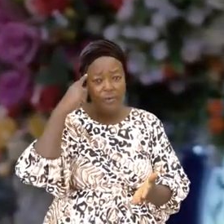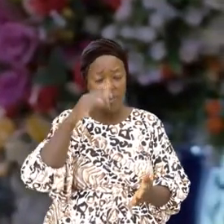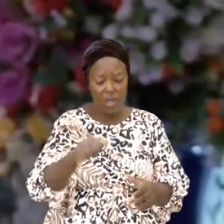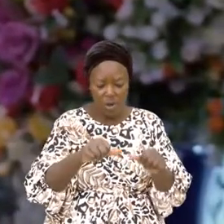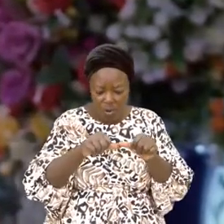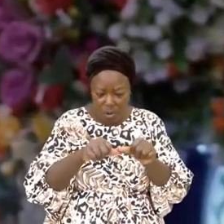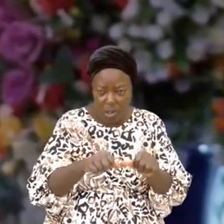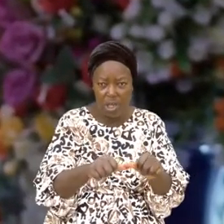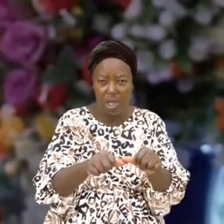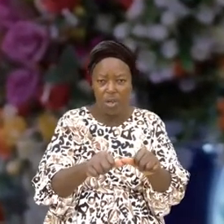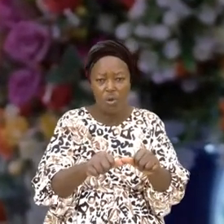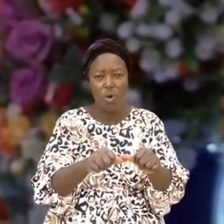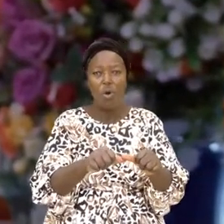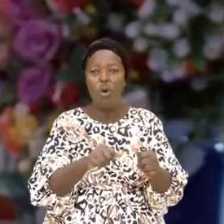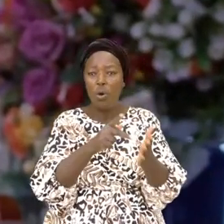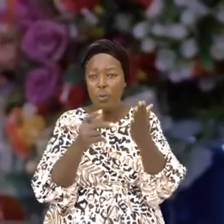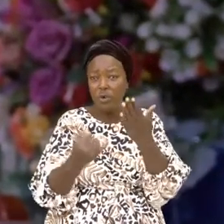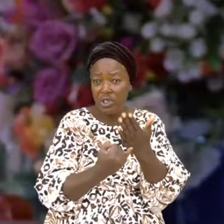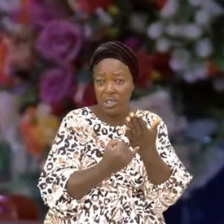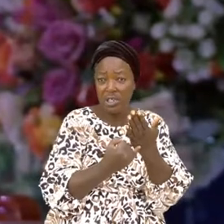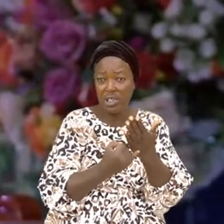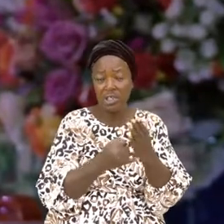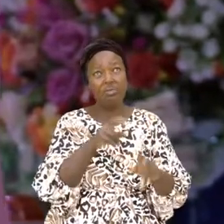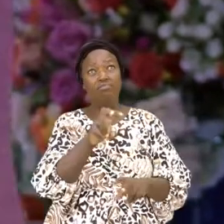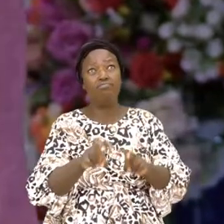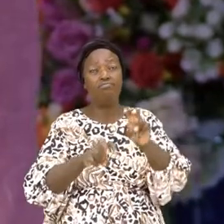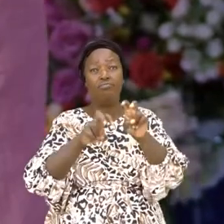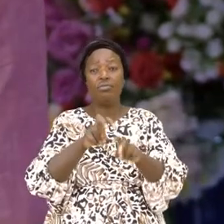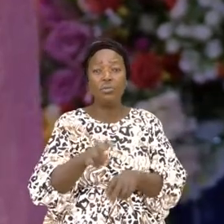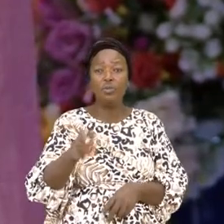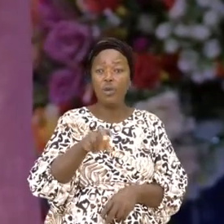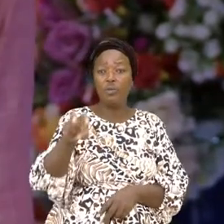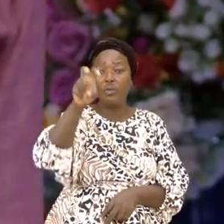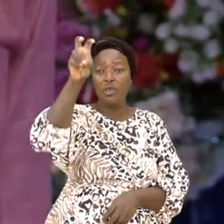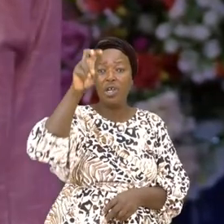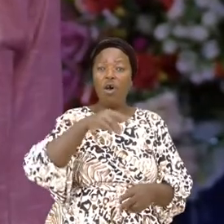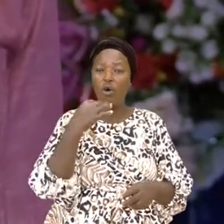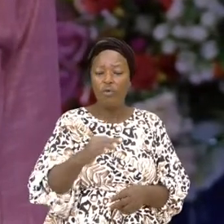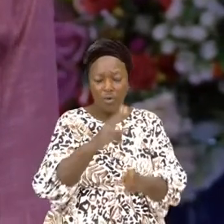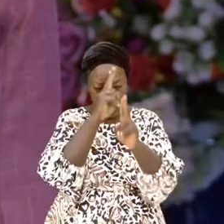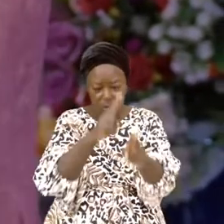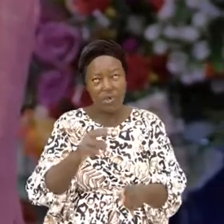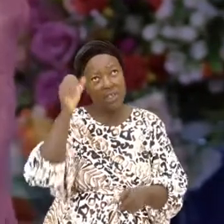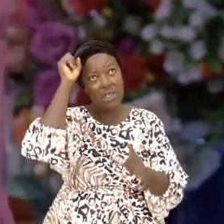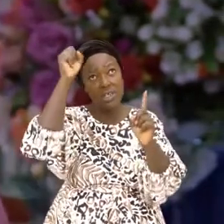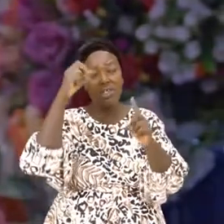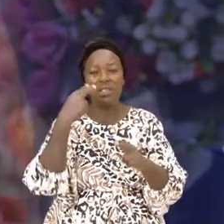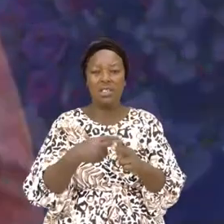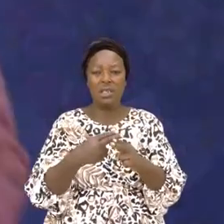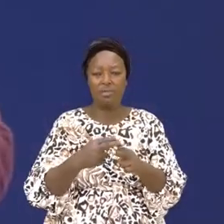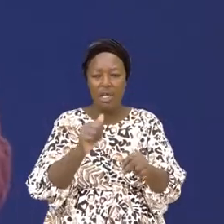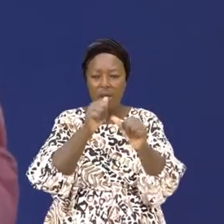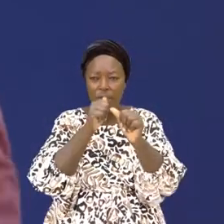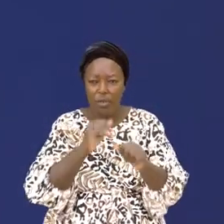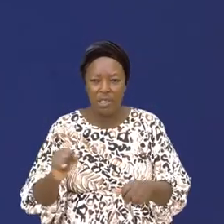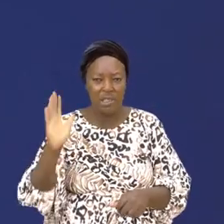constant project, pilgrimage of honoring his name. Blessings